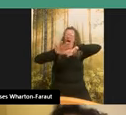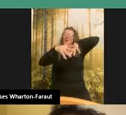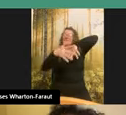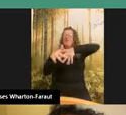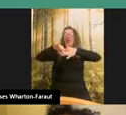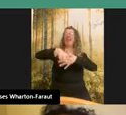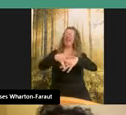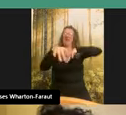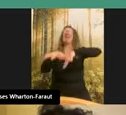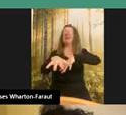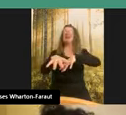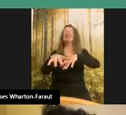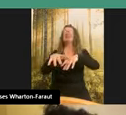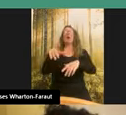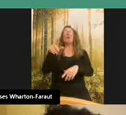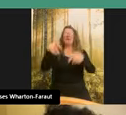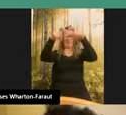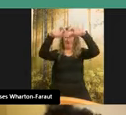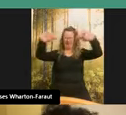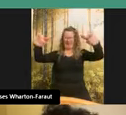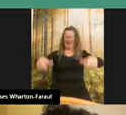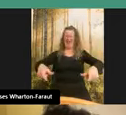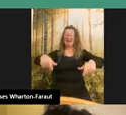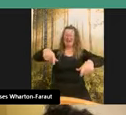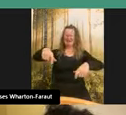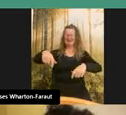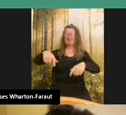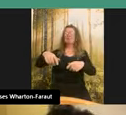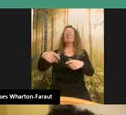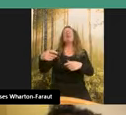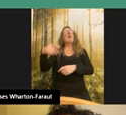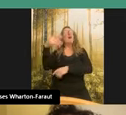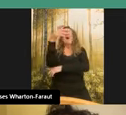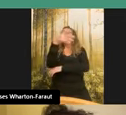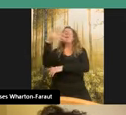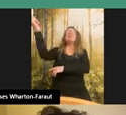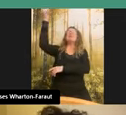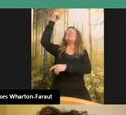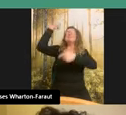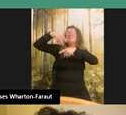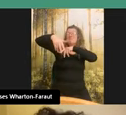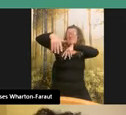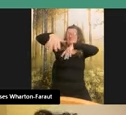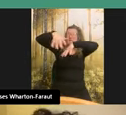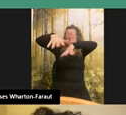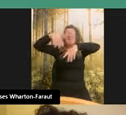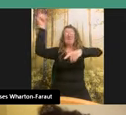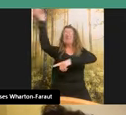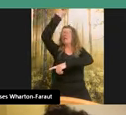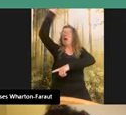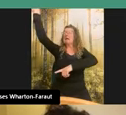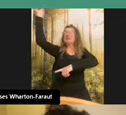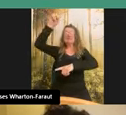So flags really directed early European transport, ships and trains especially, but the carnival is a kind of transport that really breaks